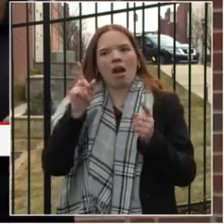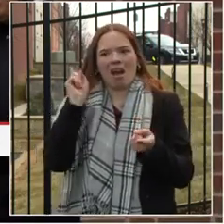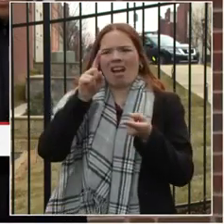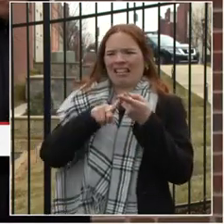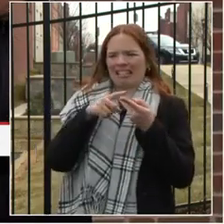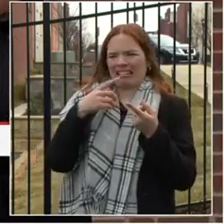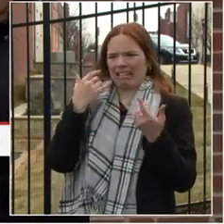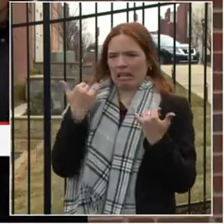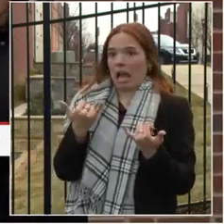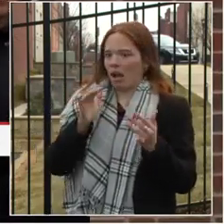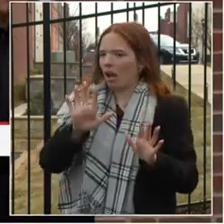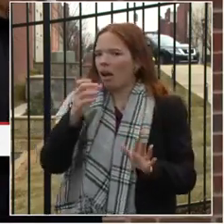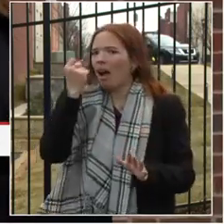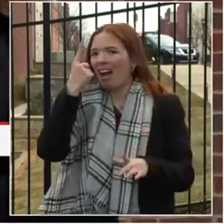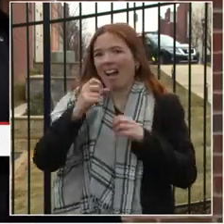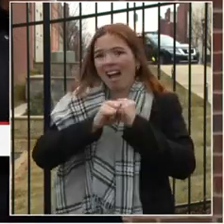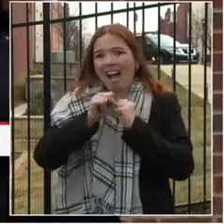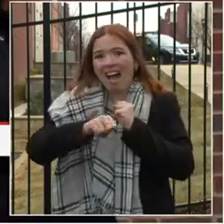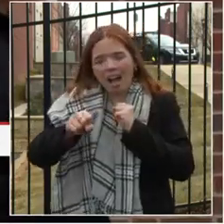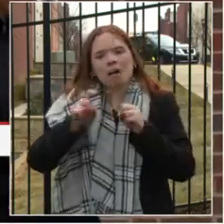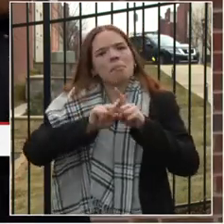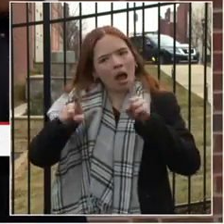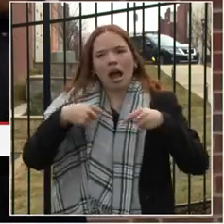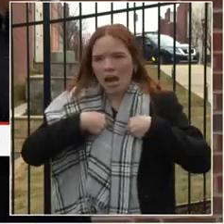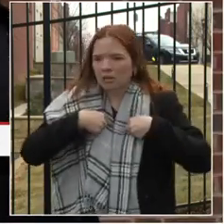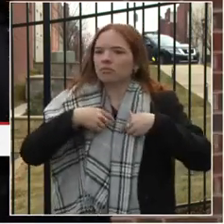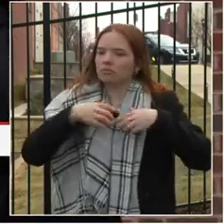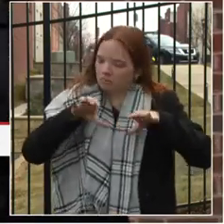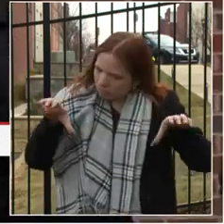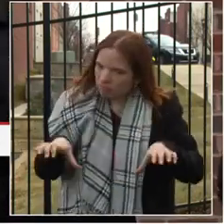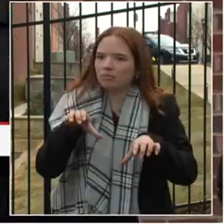but we're here now. We're here